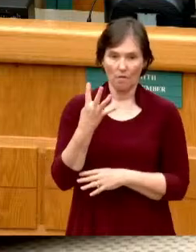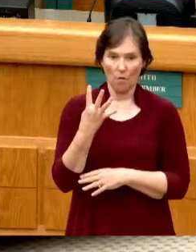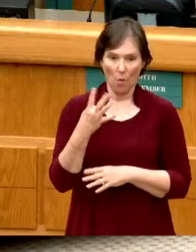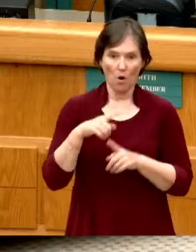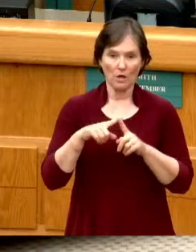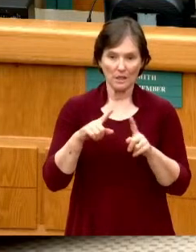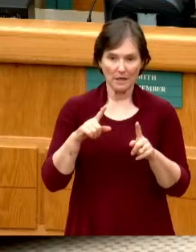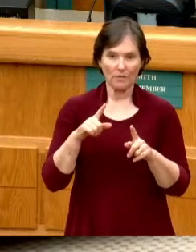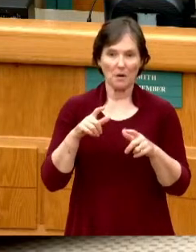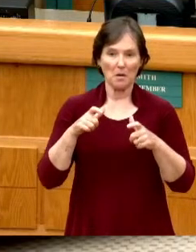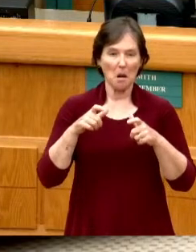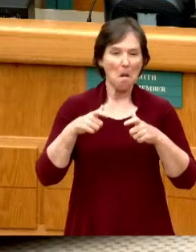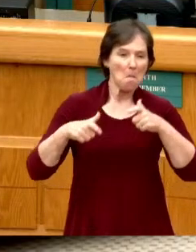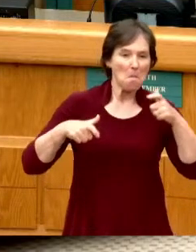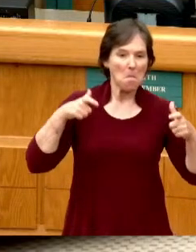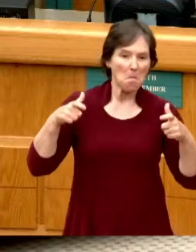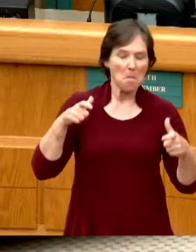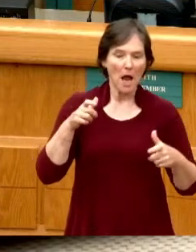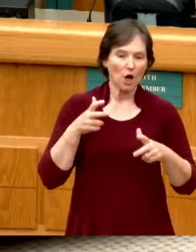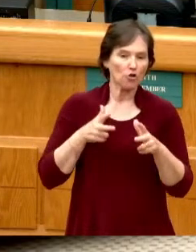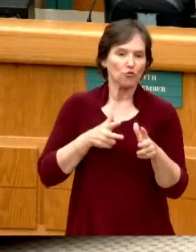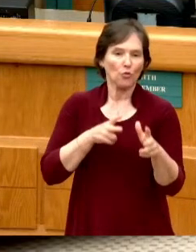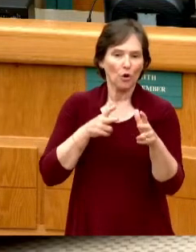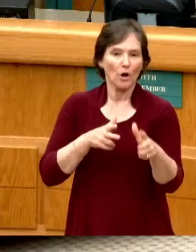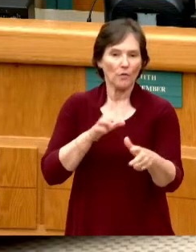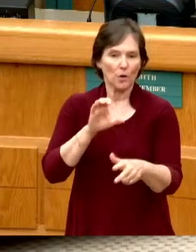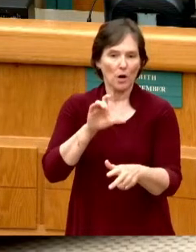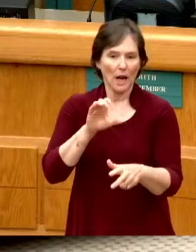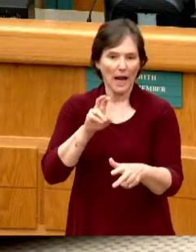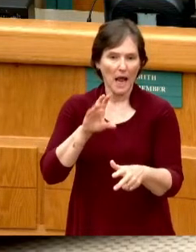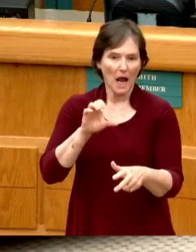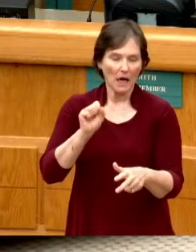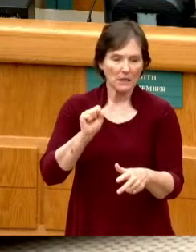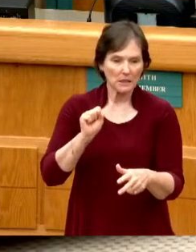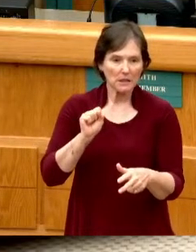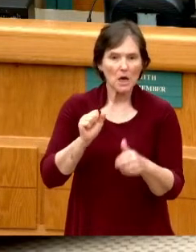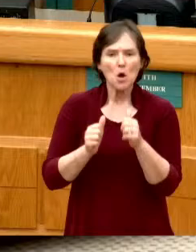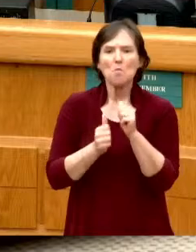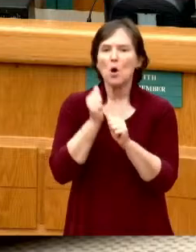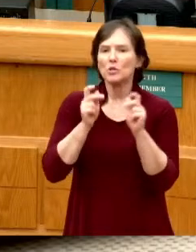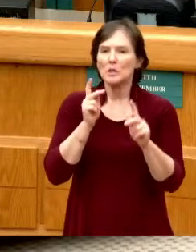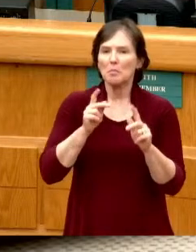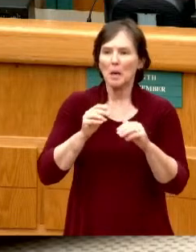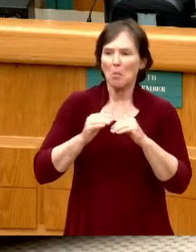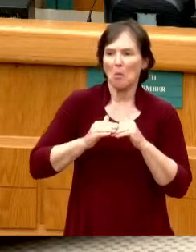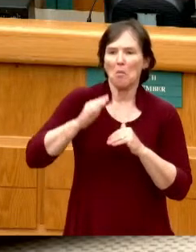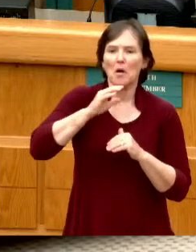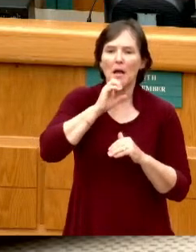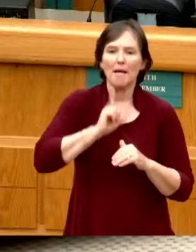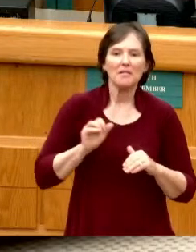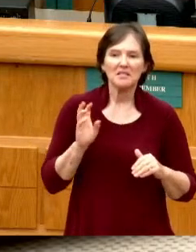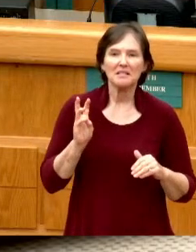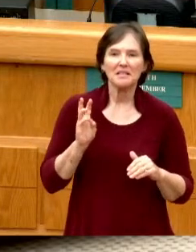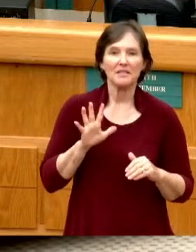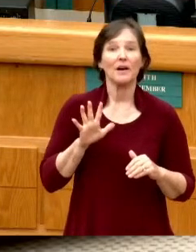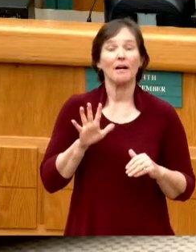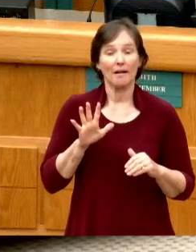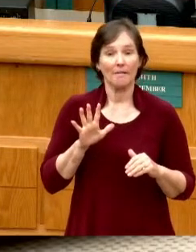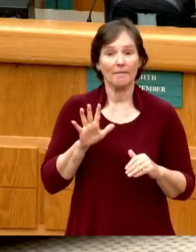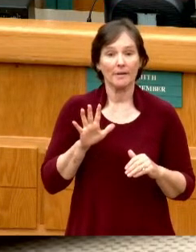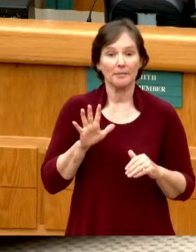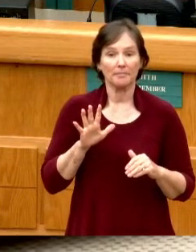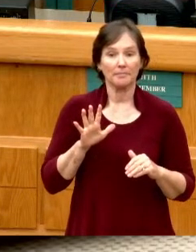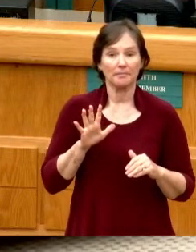vaccination drive-thrus. The majority of those vaccinated are 65 years and older. Vaccinating over, as the